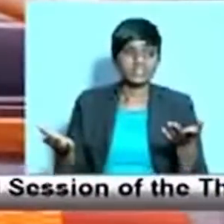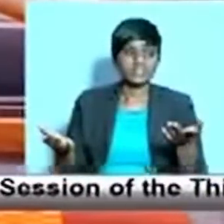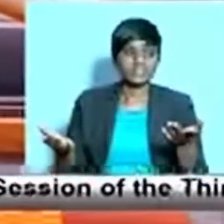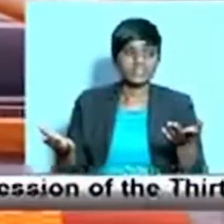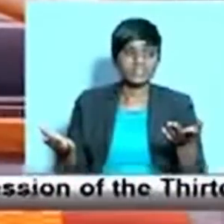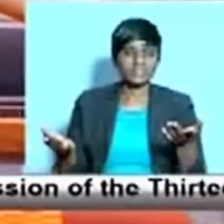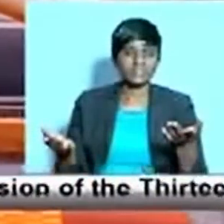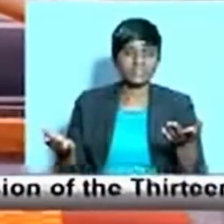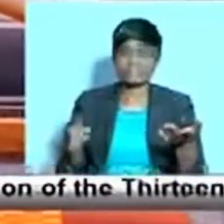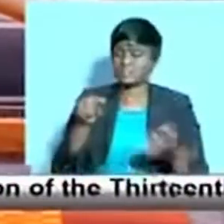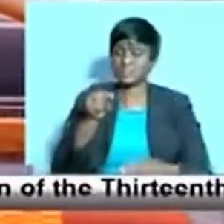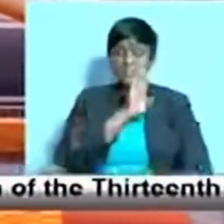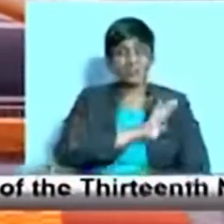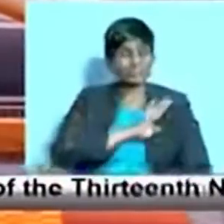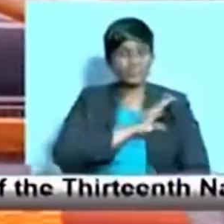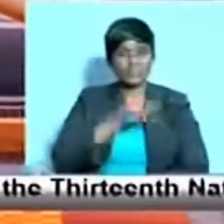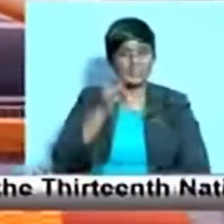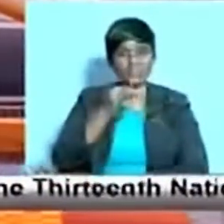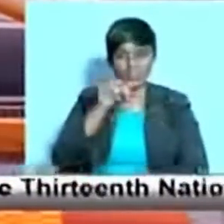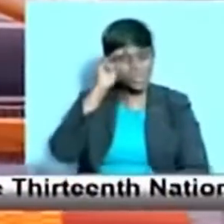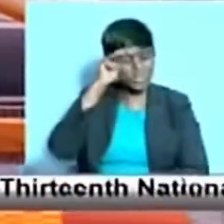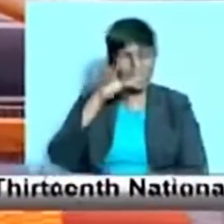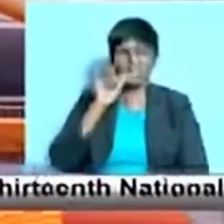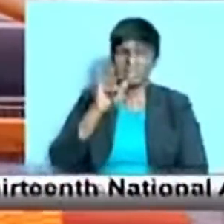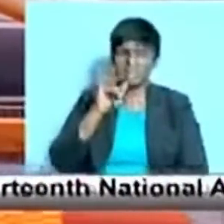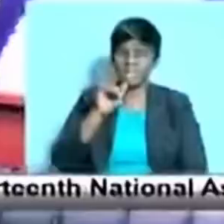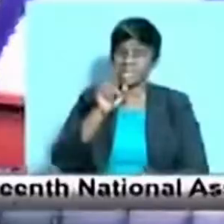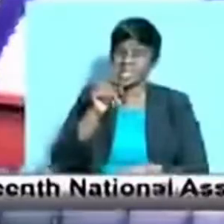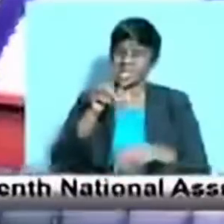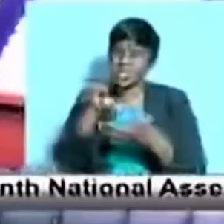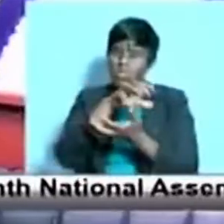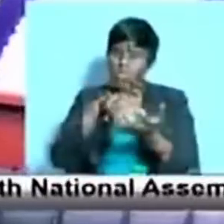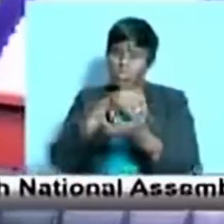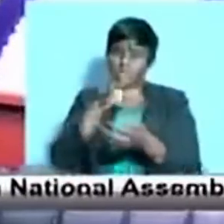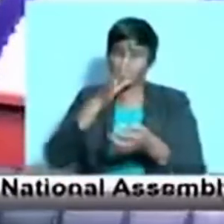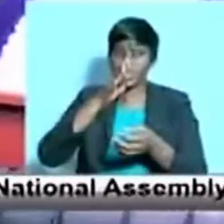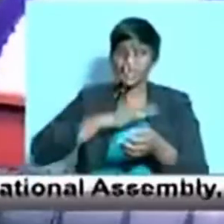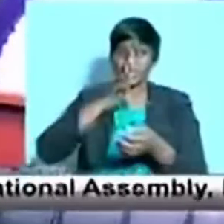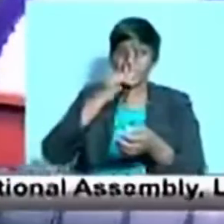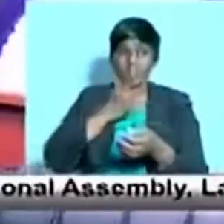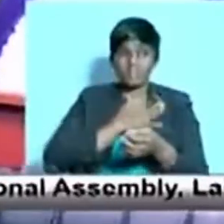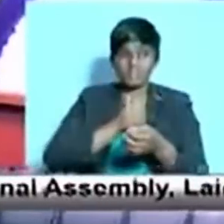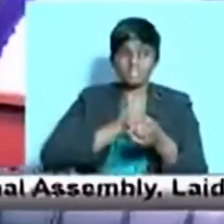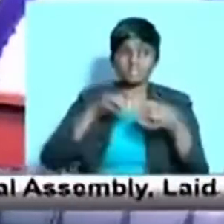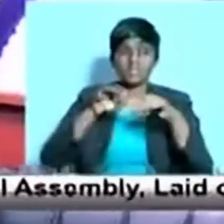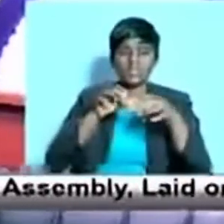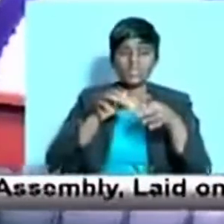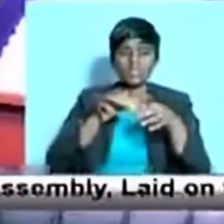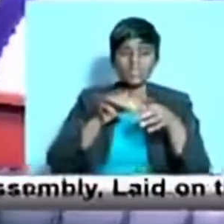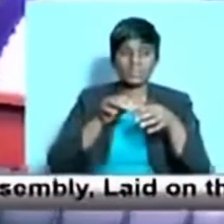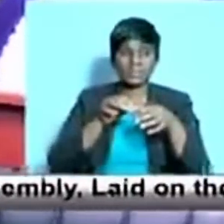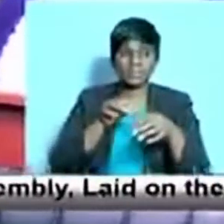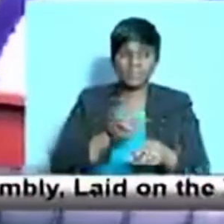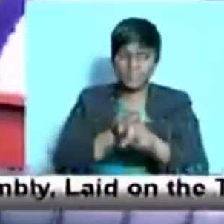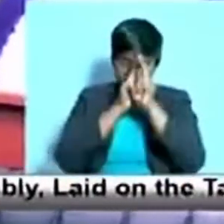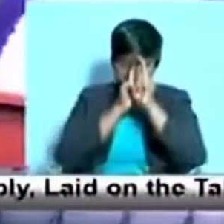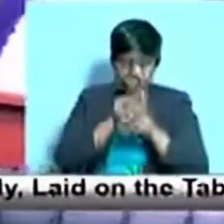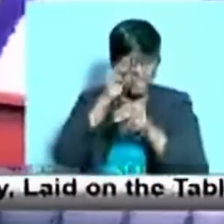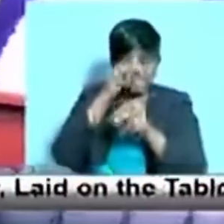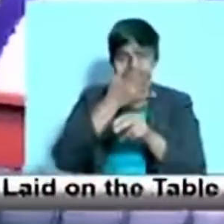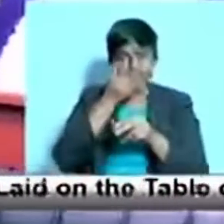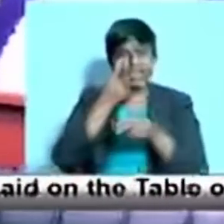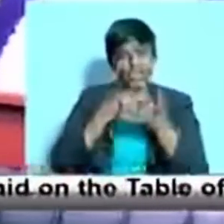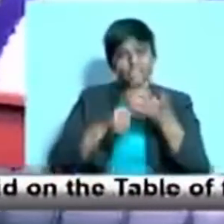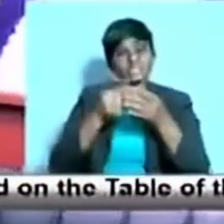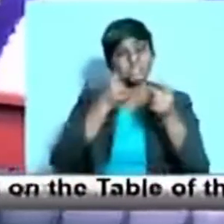this conduct of the Minister, Madam. Is he distracting your debate? Madam Speaker, let me continue. The Honorable Minister, please, let's